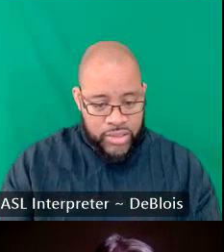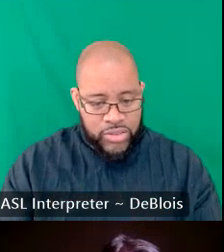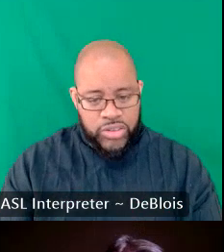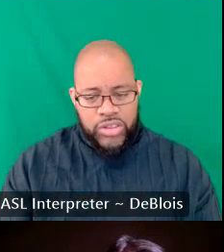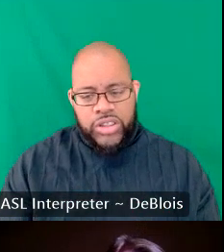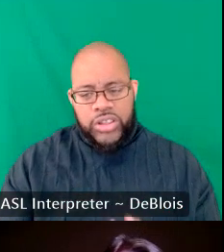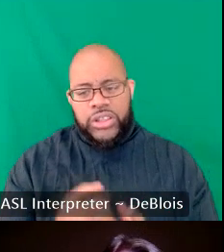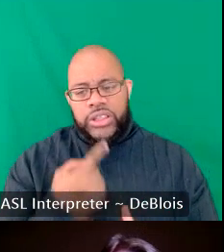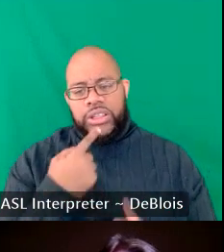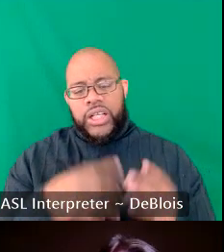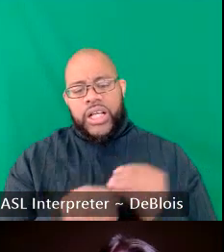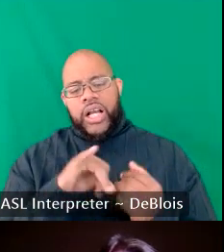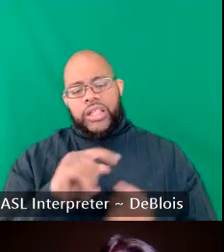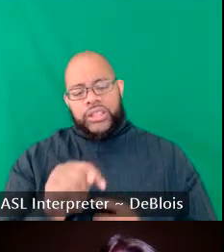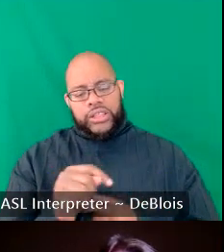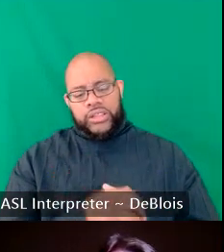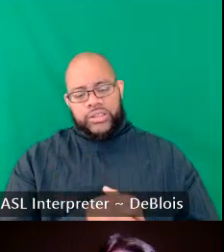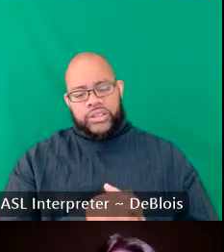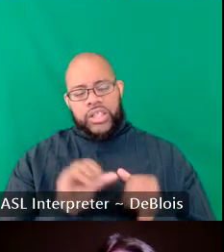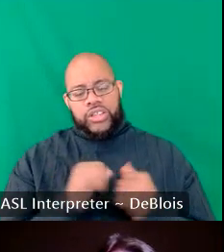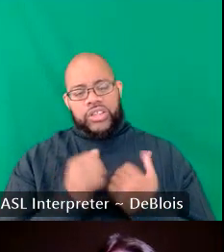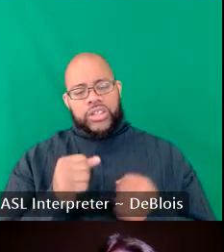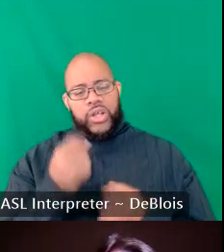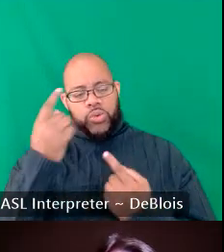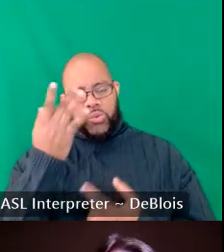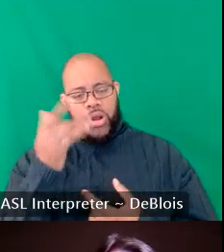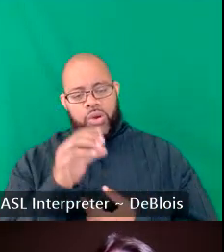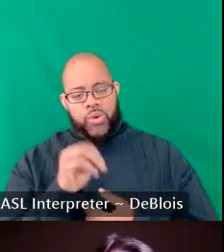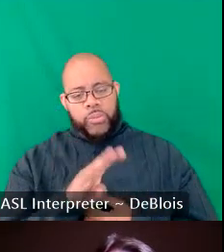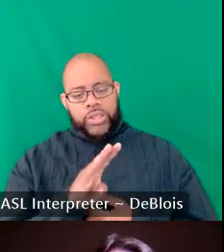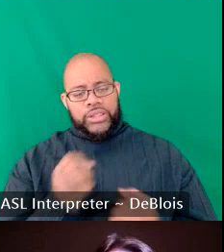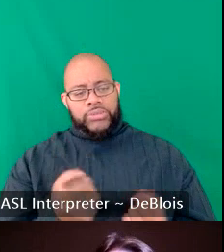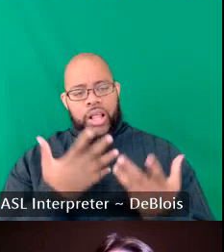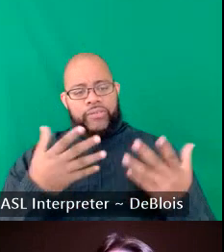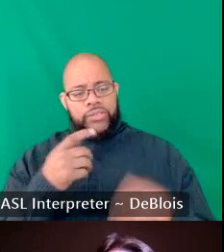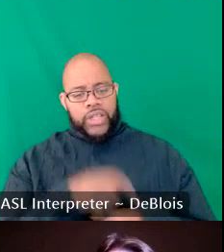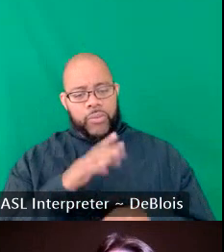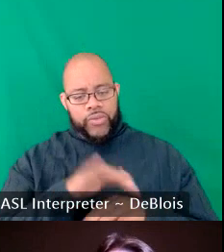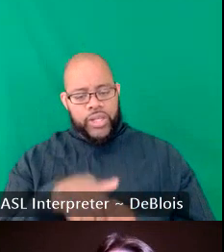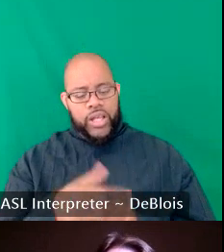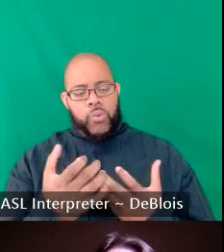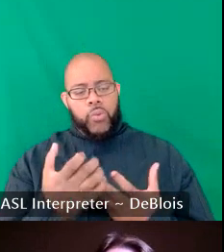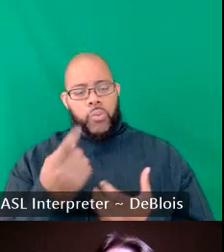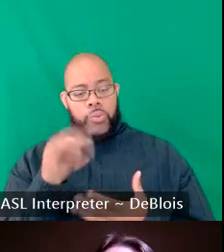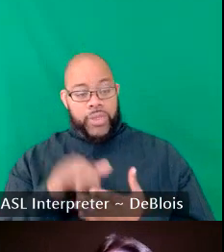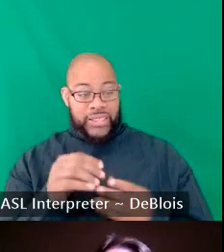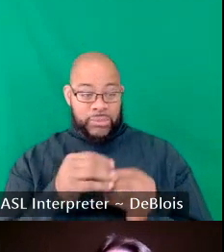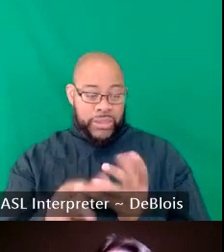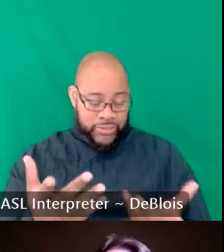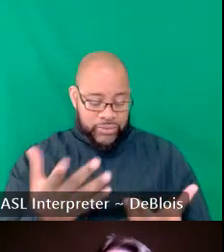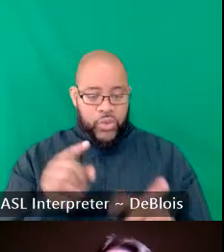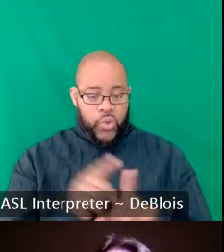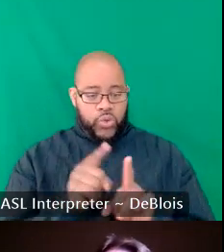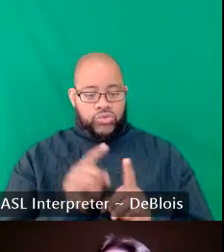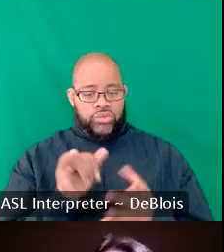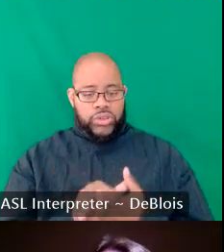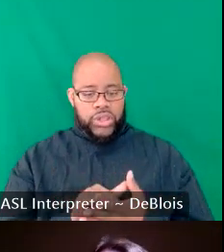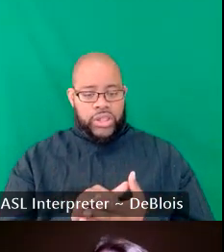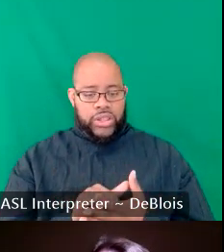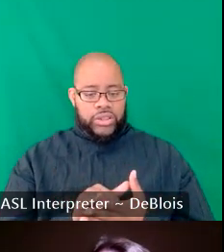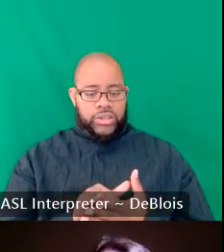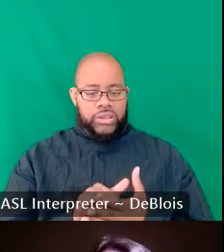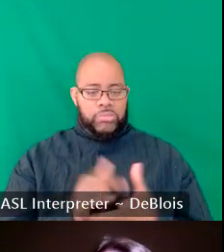on IT. Agencies can wonder why OMB spends so much time on this. One, it is expensive, right? And two, it's a lumpy funding